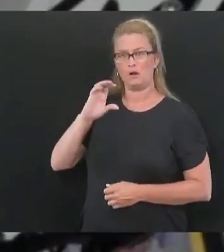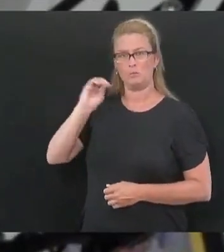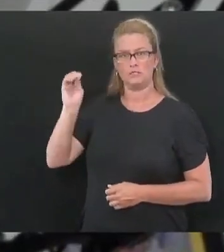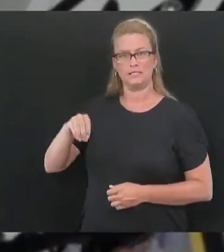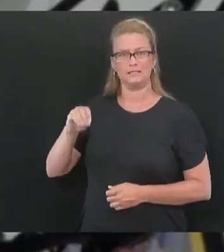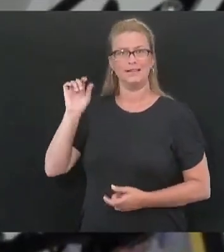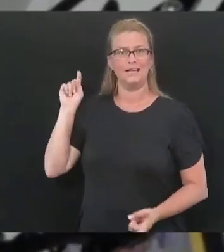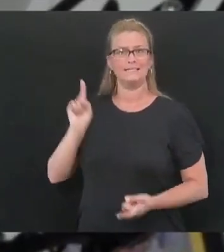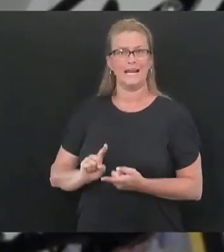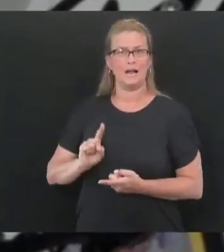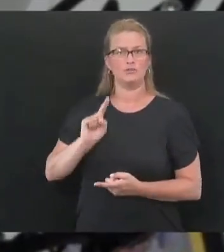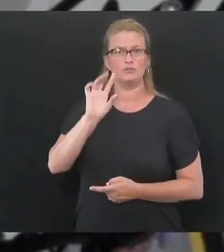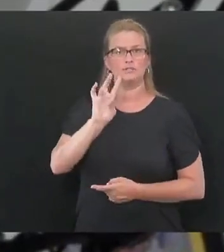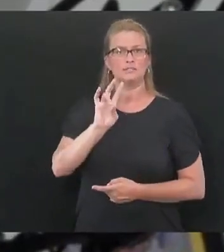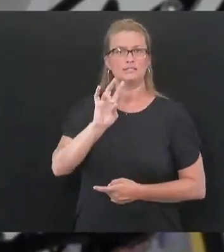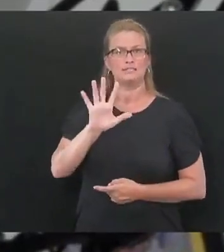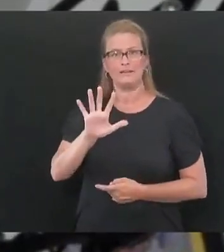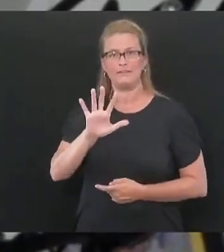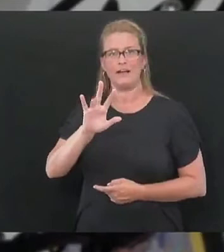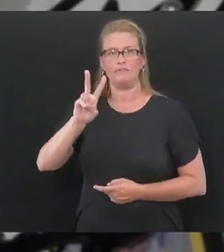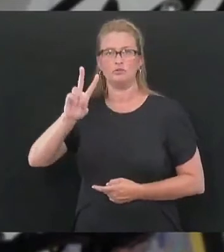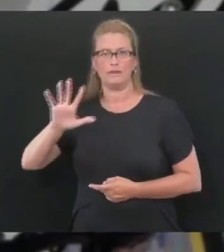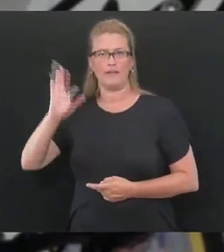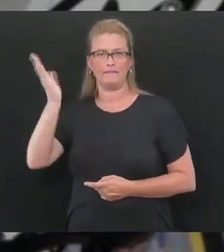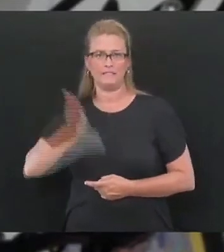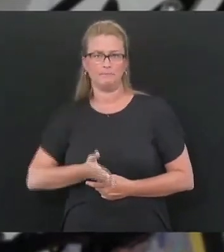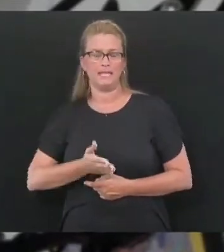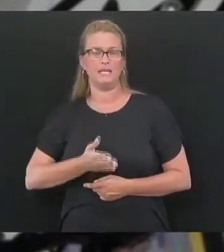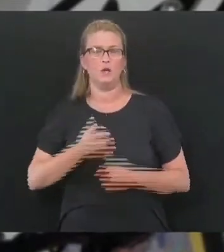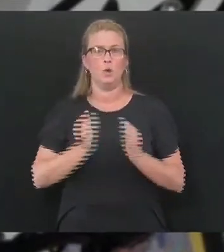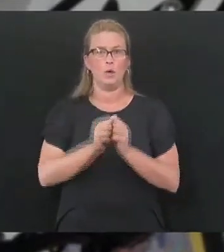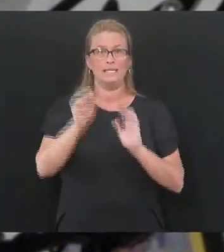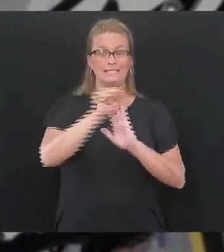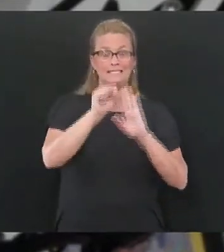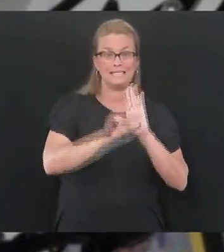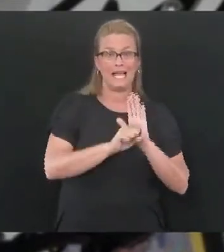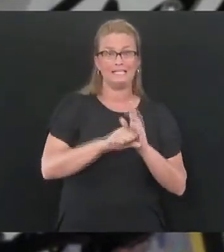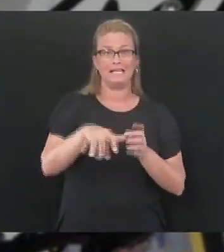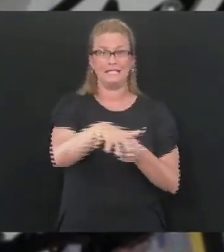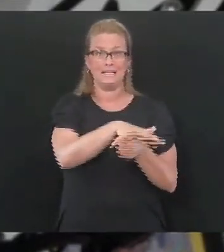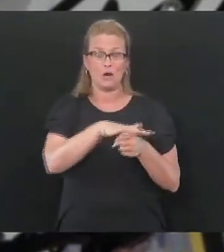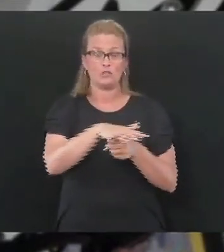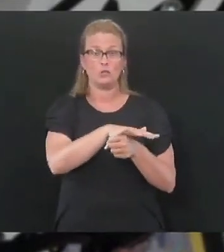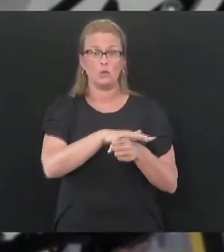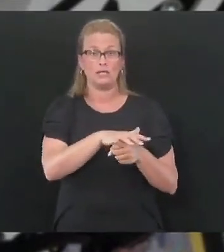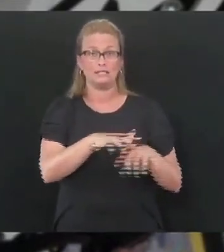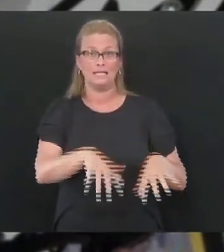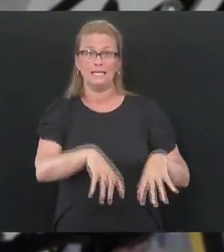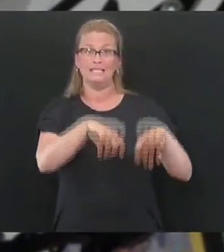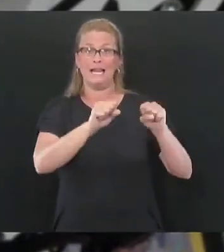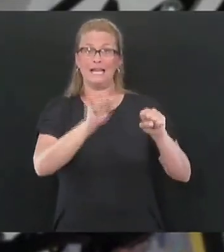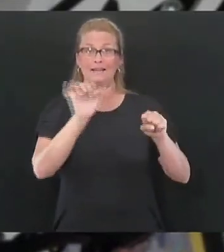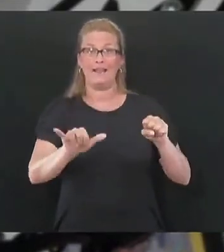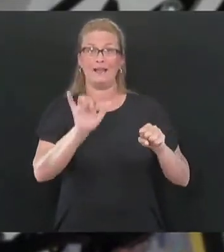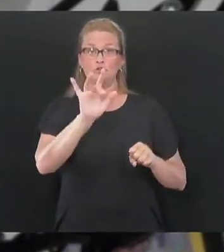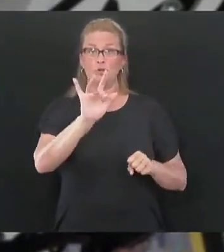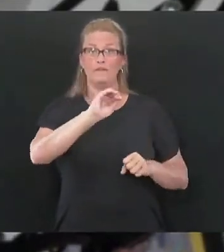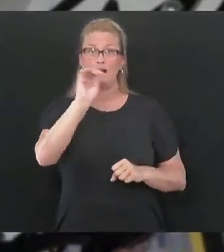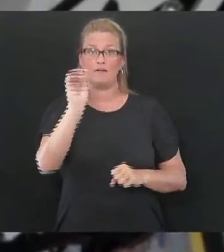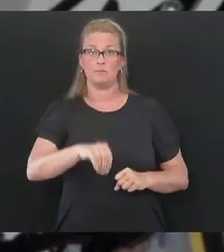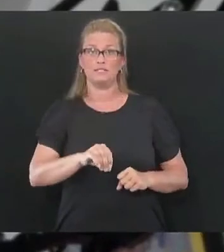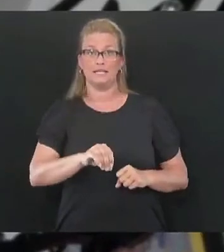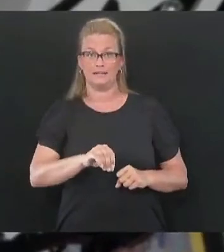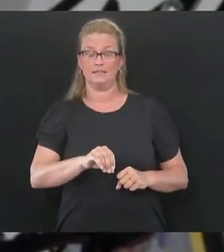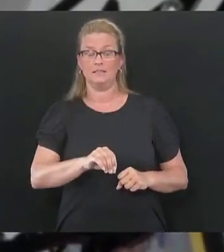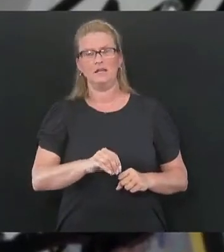down to a 75-25 split, with states and territories picking up that 25% price